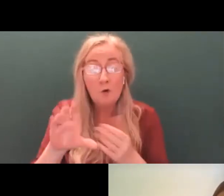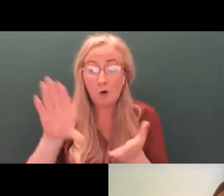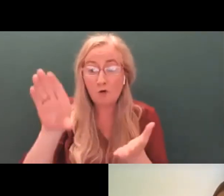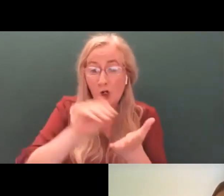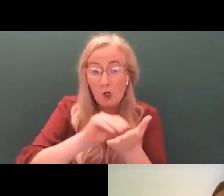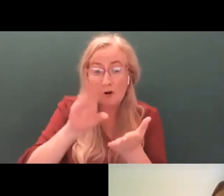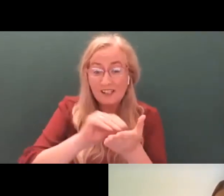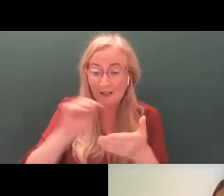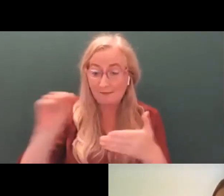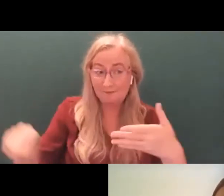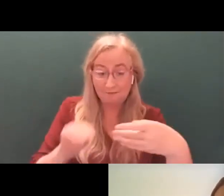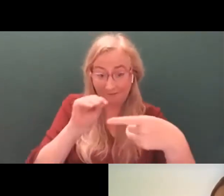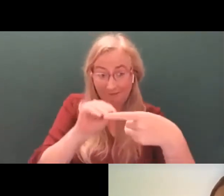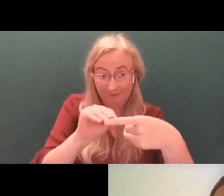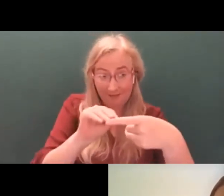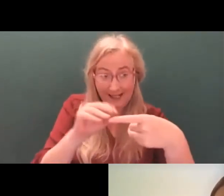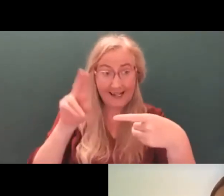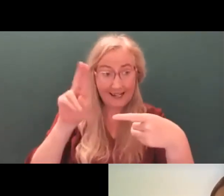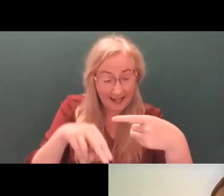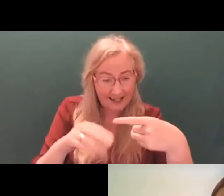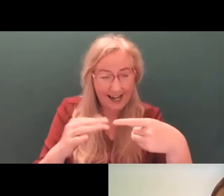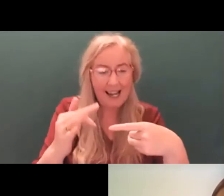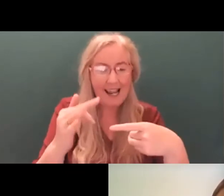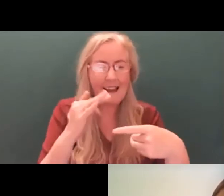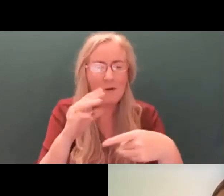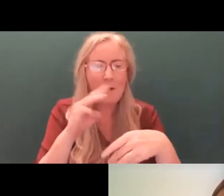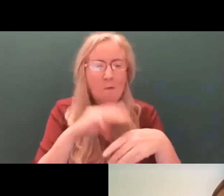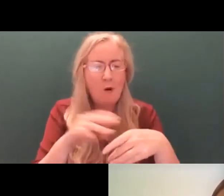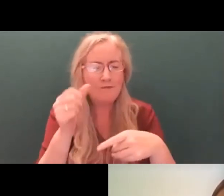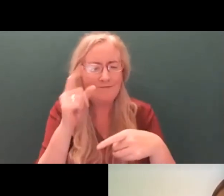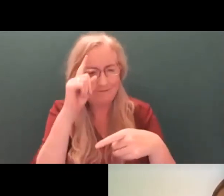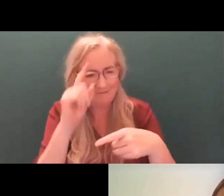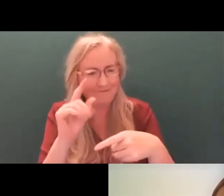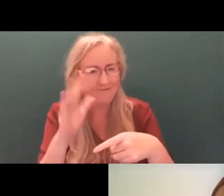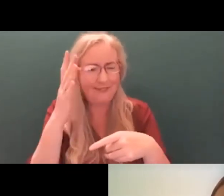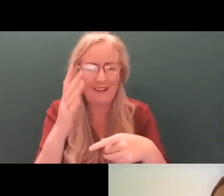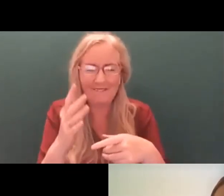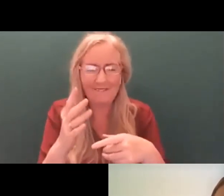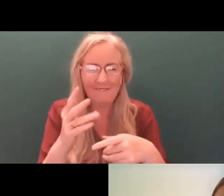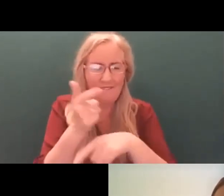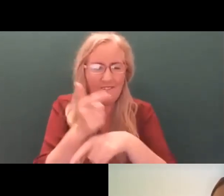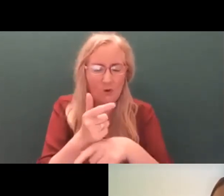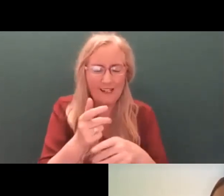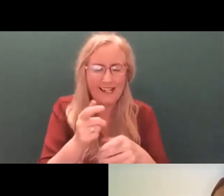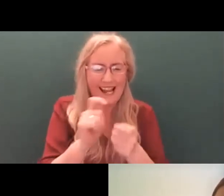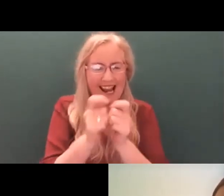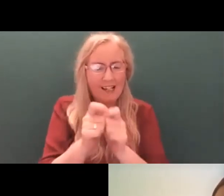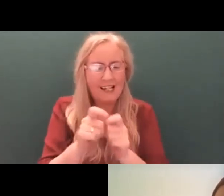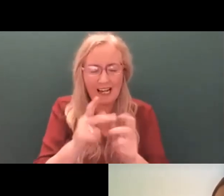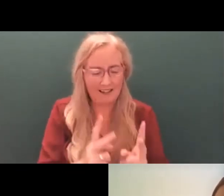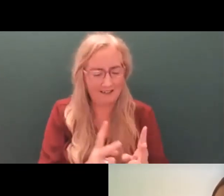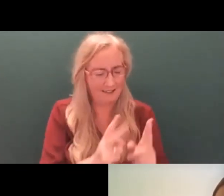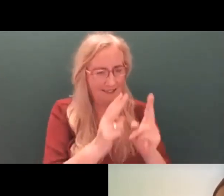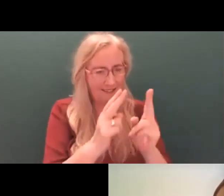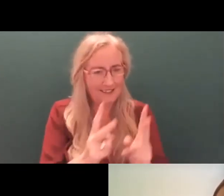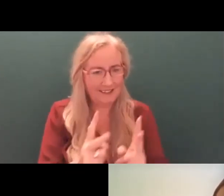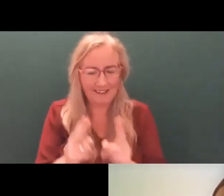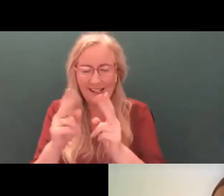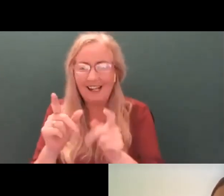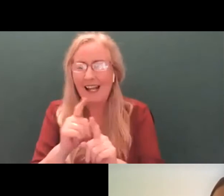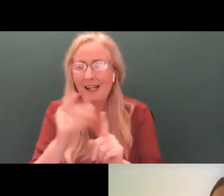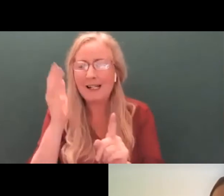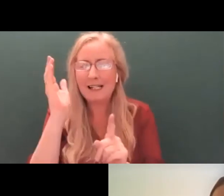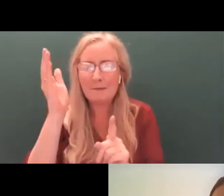the page. Or if you were a little bit more savvy with video editing, you could snip it into sections. So if you had speeches, you